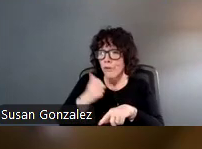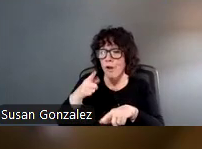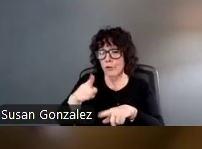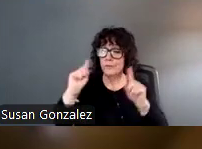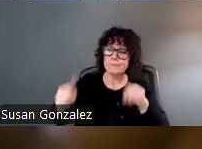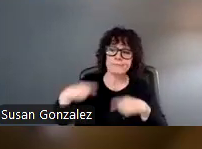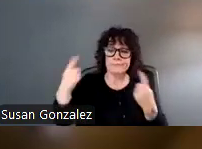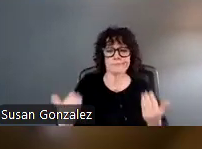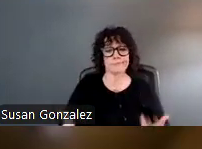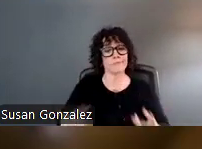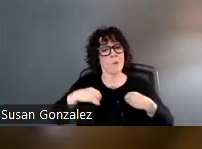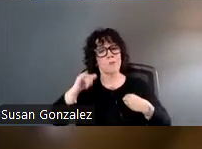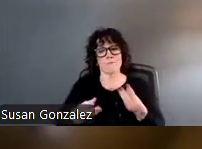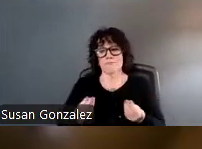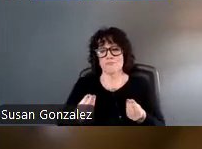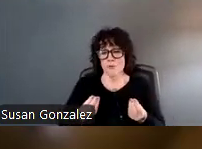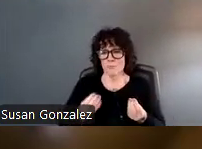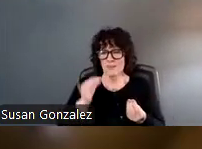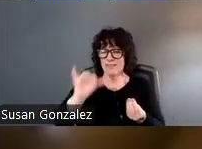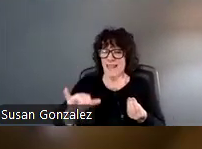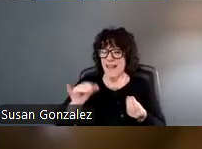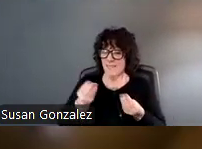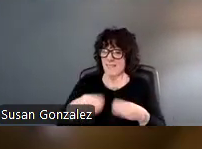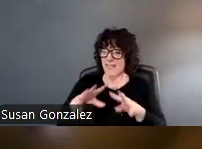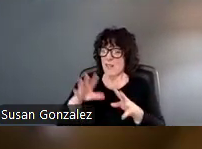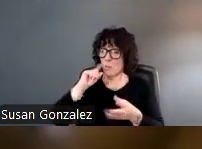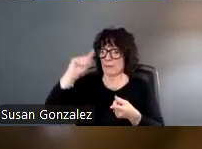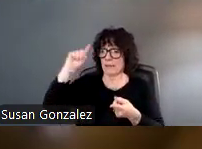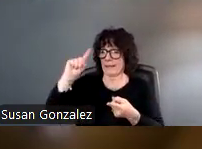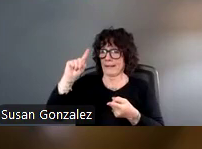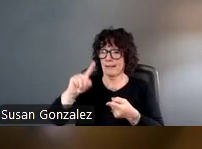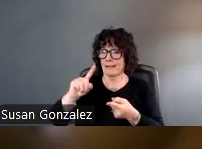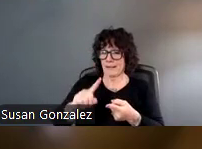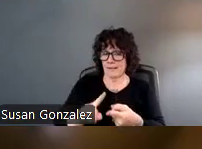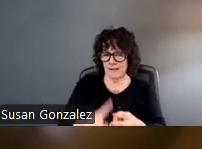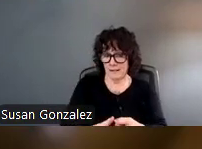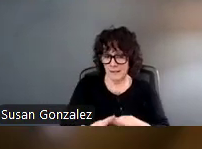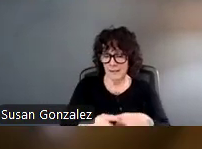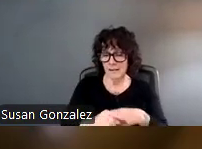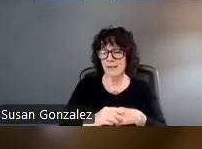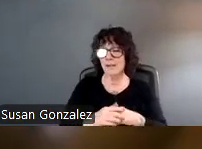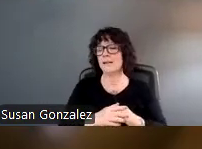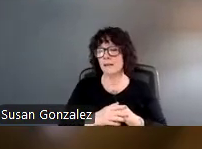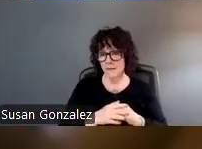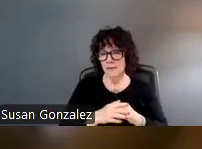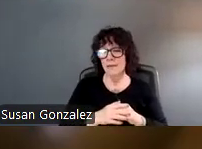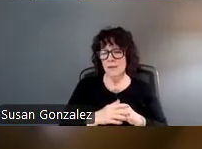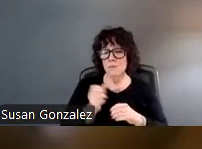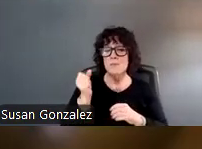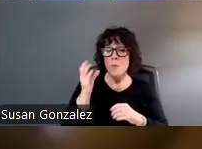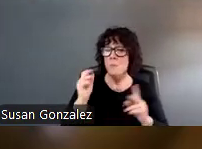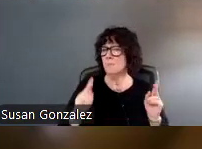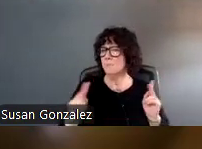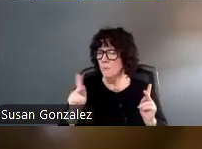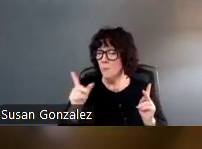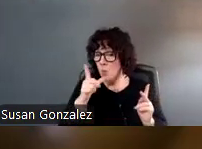reduction in value on the land will be those who purchased their properties most recently. The other challenge with